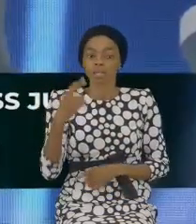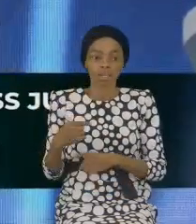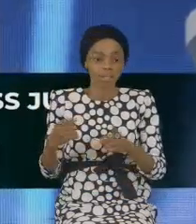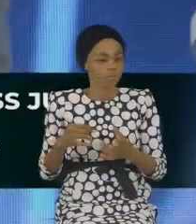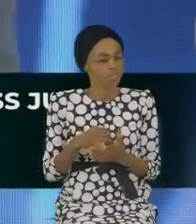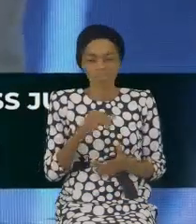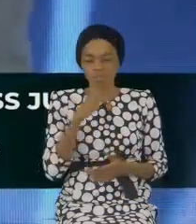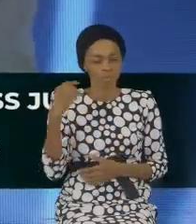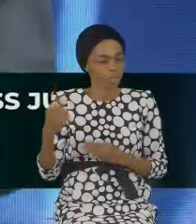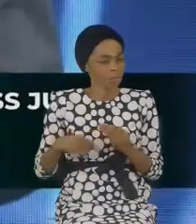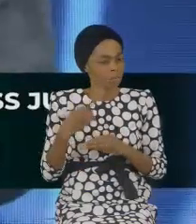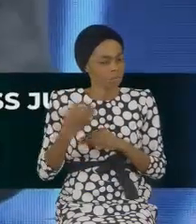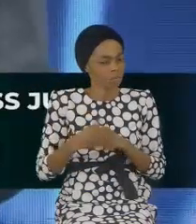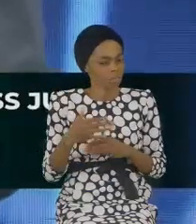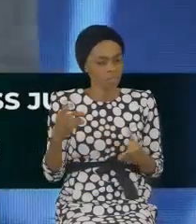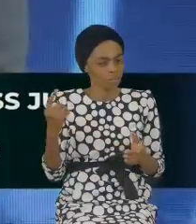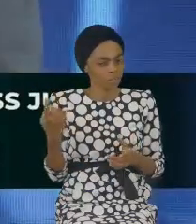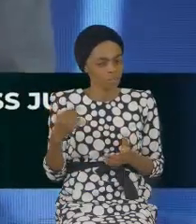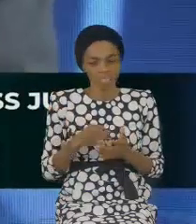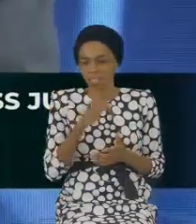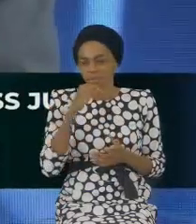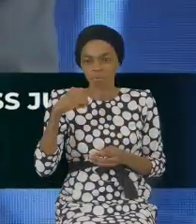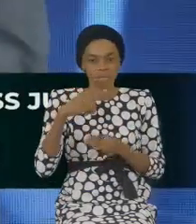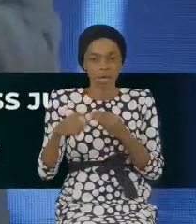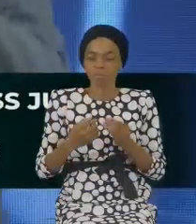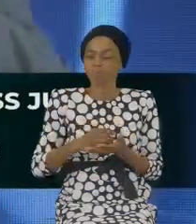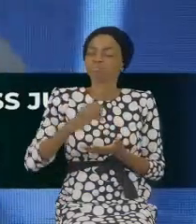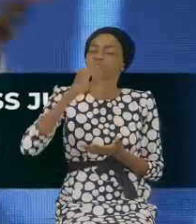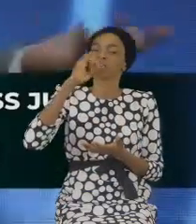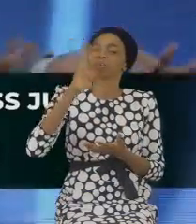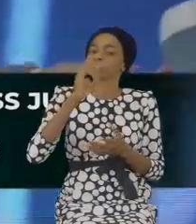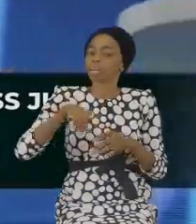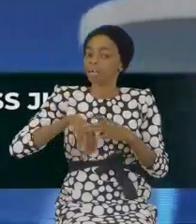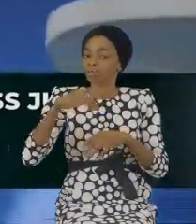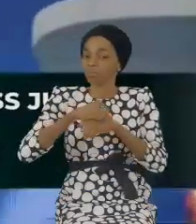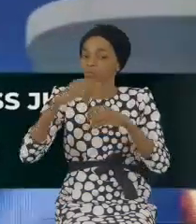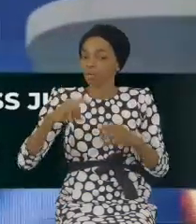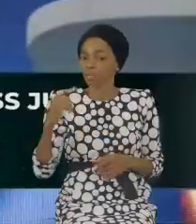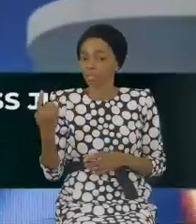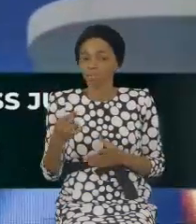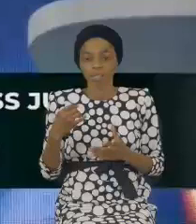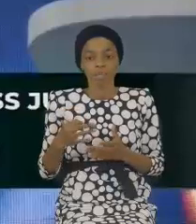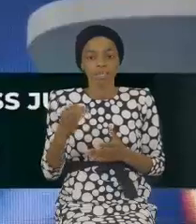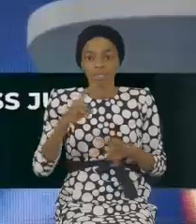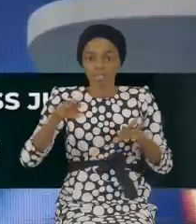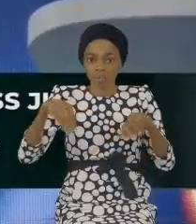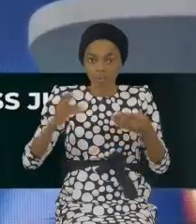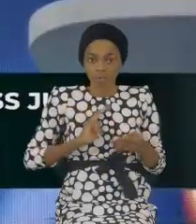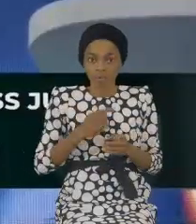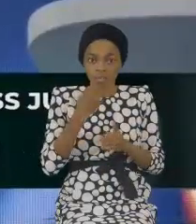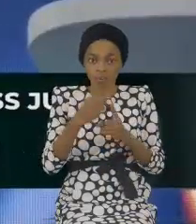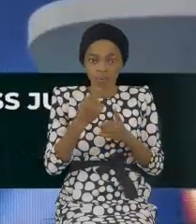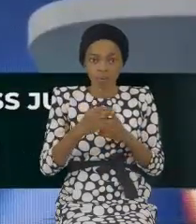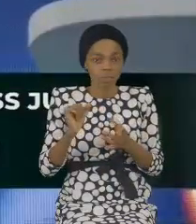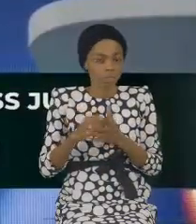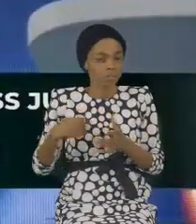about manna alone, it's not just about drinking water out of the rock alone. He has given us his word, and we're to